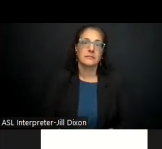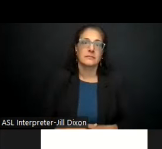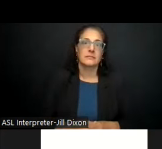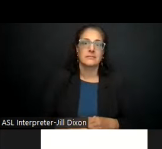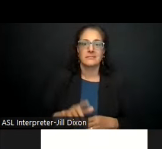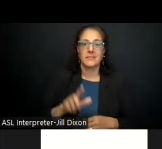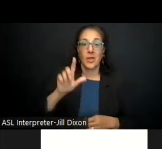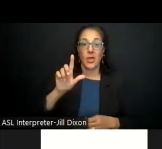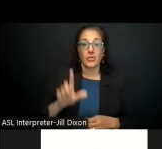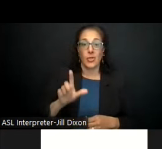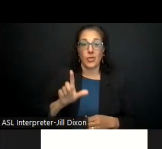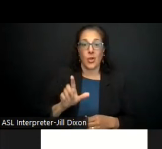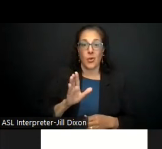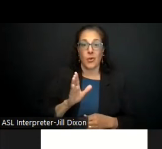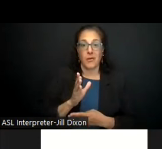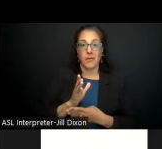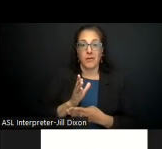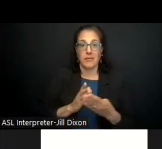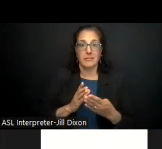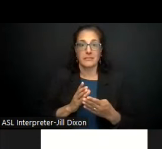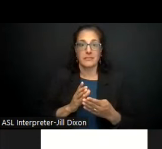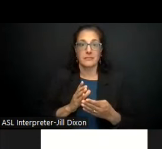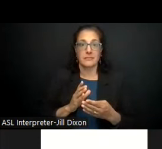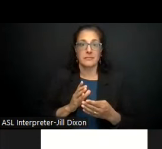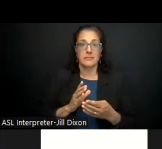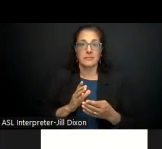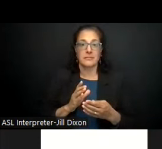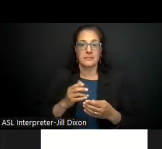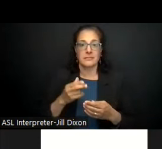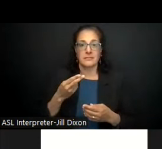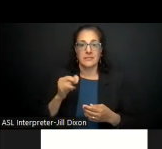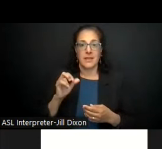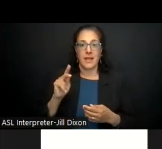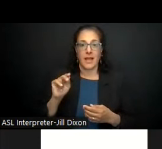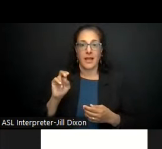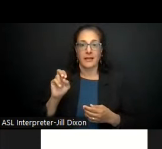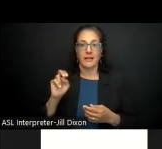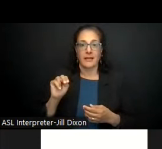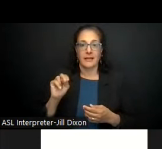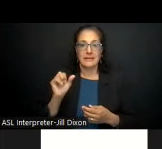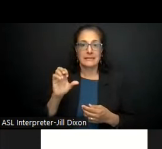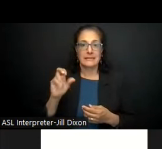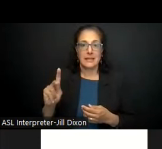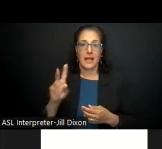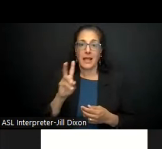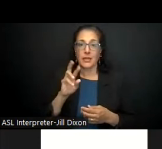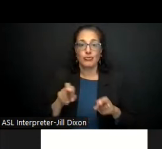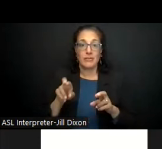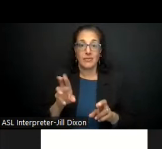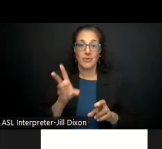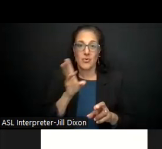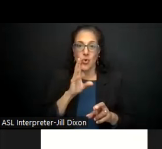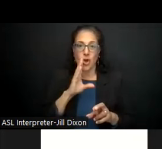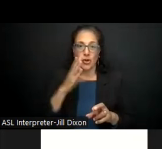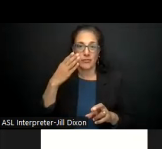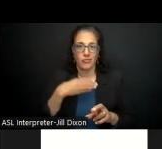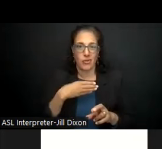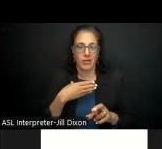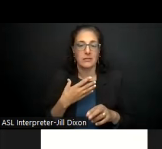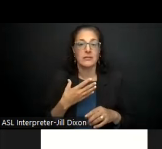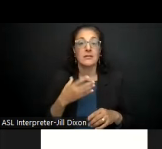lower portion along the Hackensack River waterfront, which is defined by